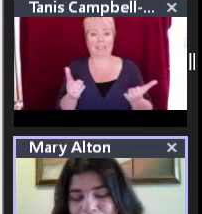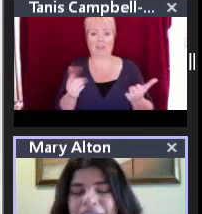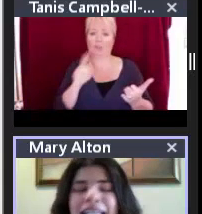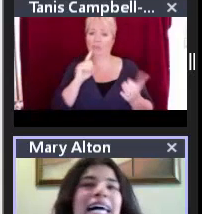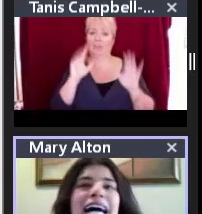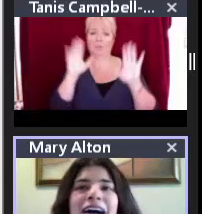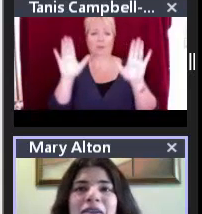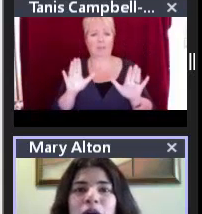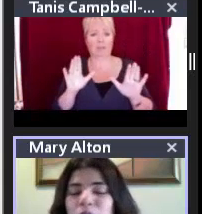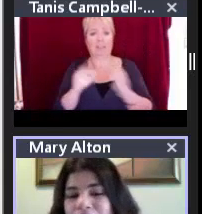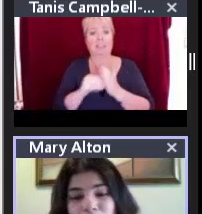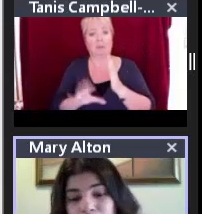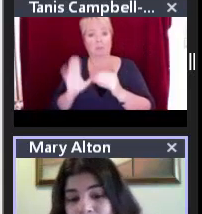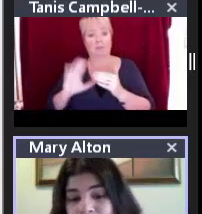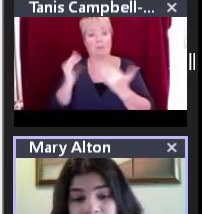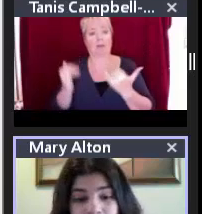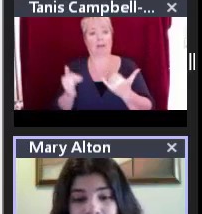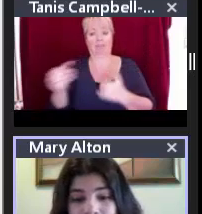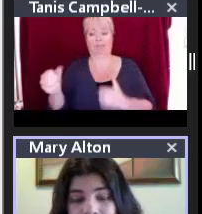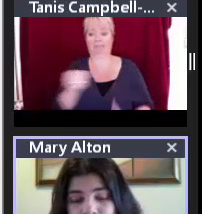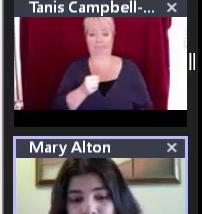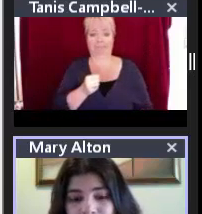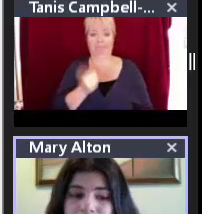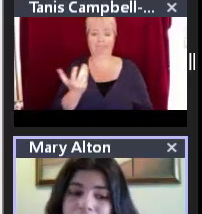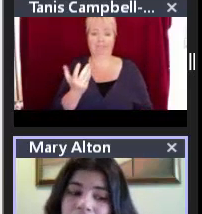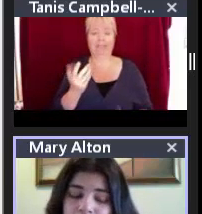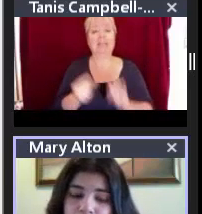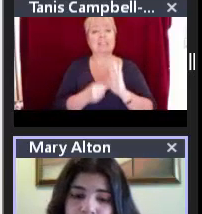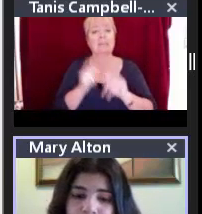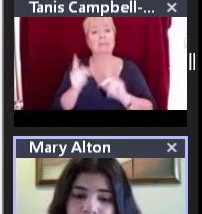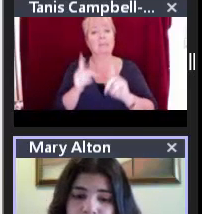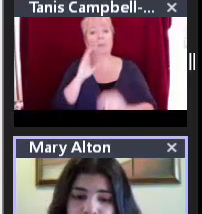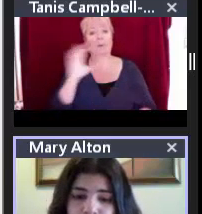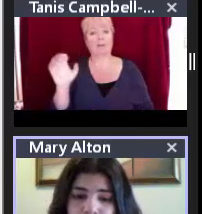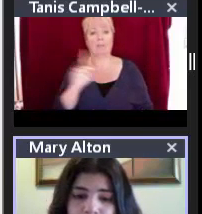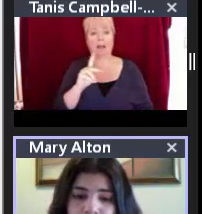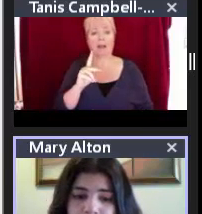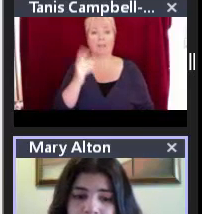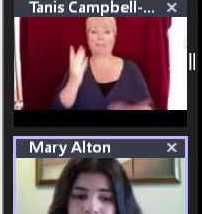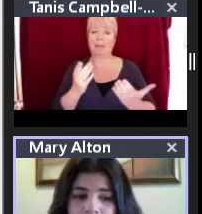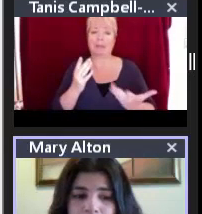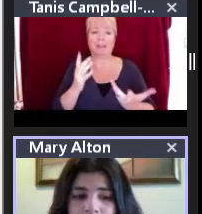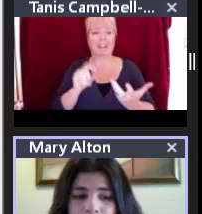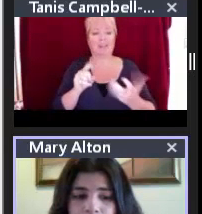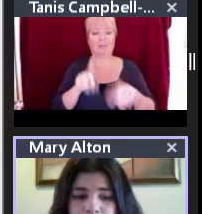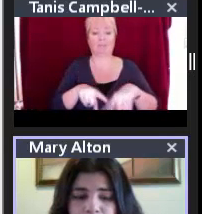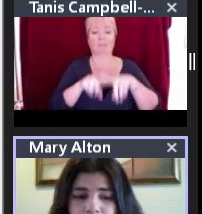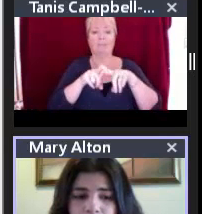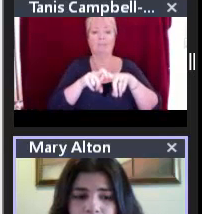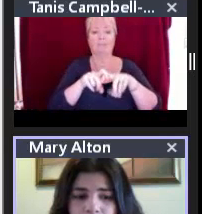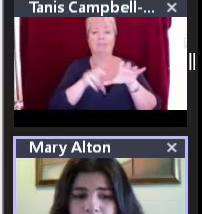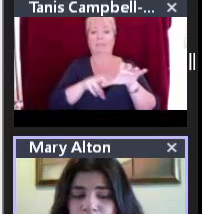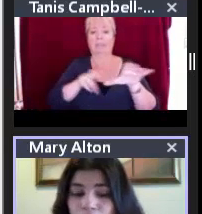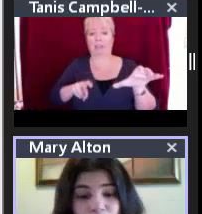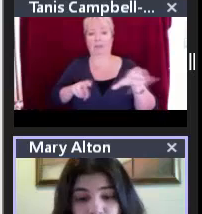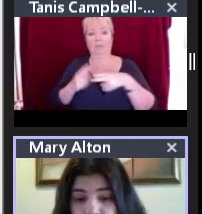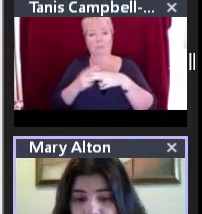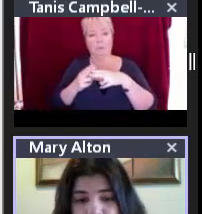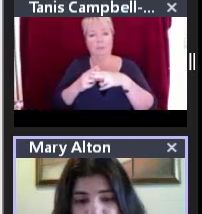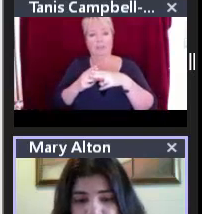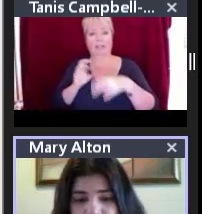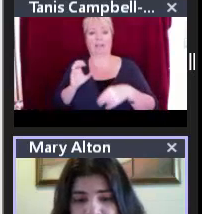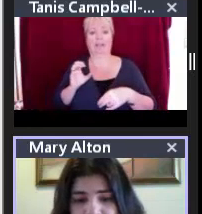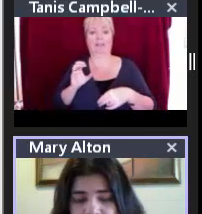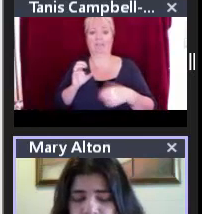team member. And we see people even coming back who've had to leave our programs for a period for whatever